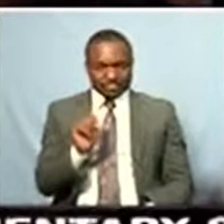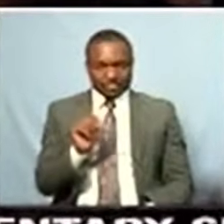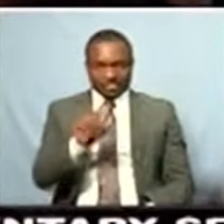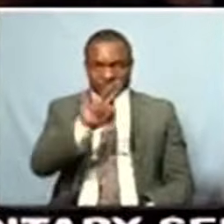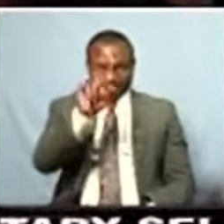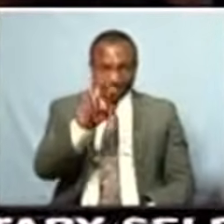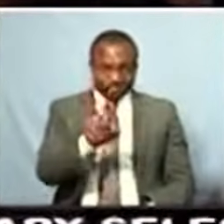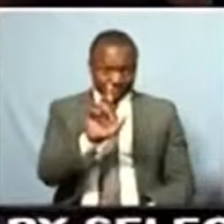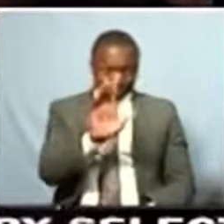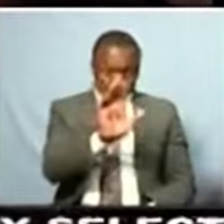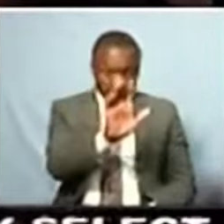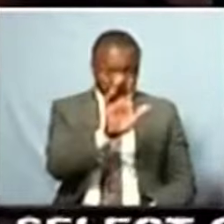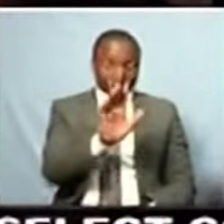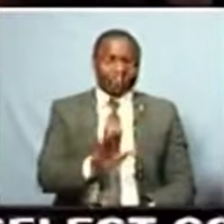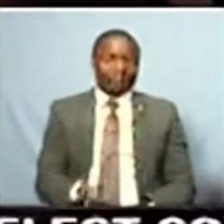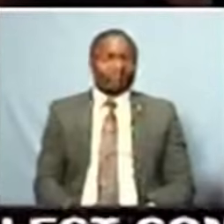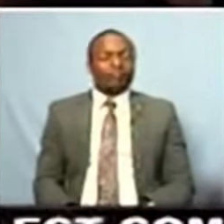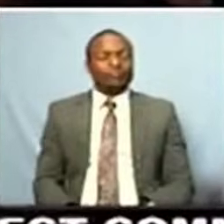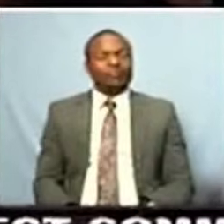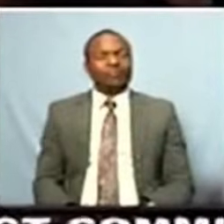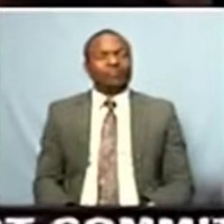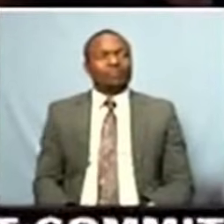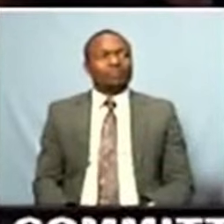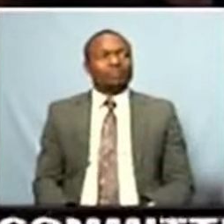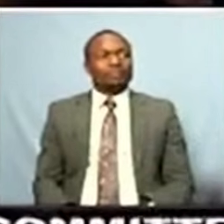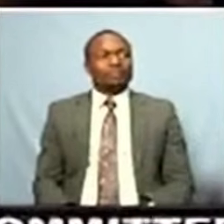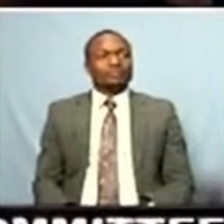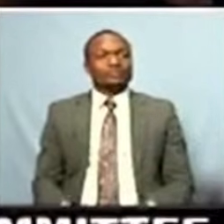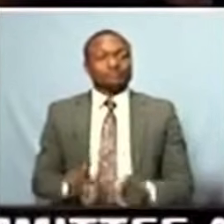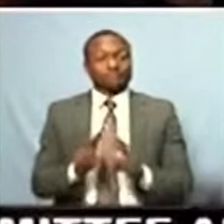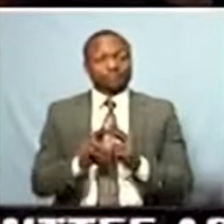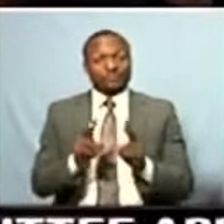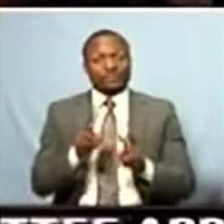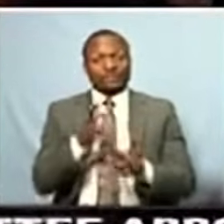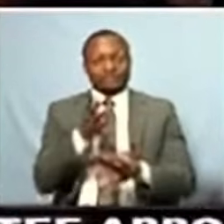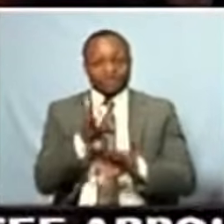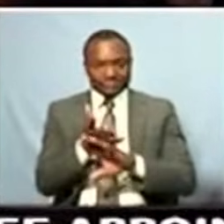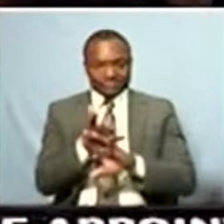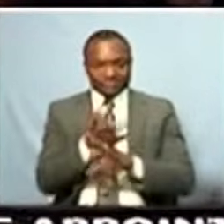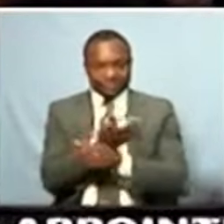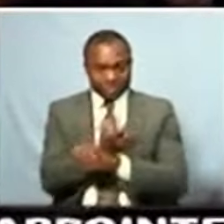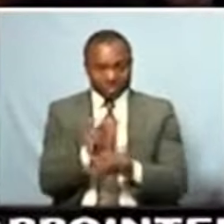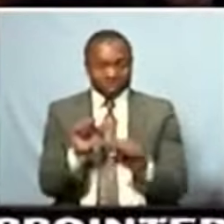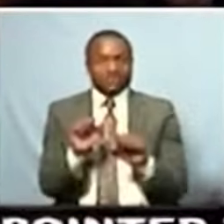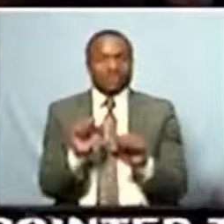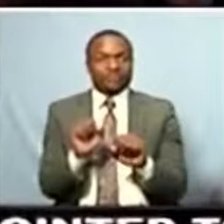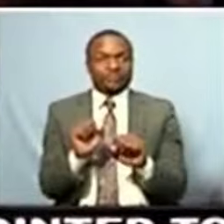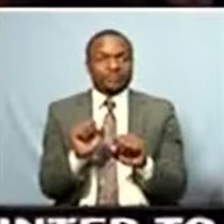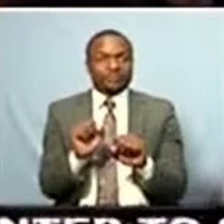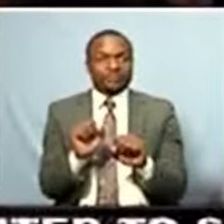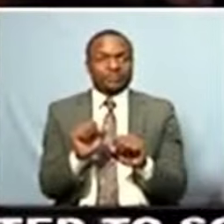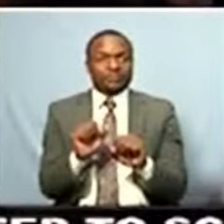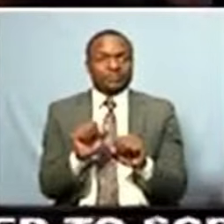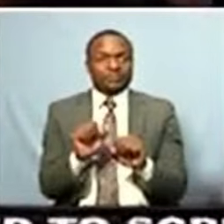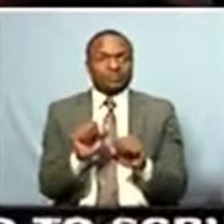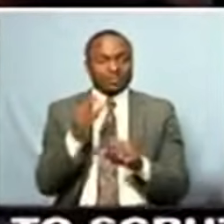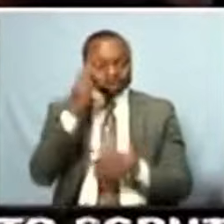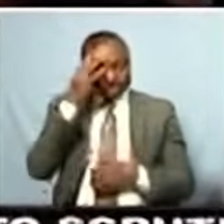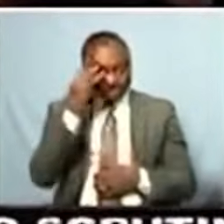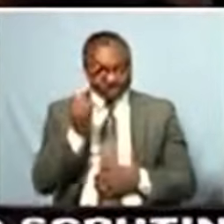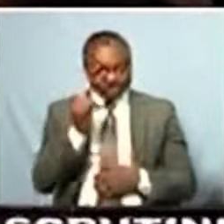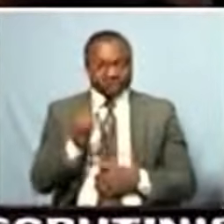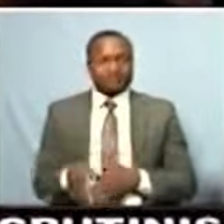actually, it is quite very difficult to address on the basis